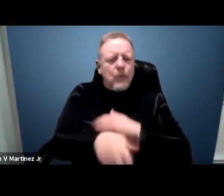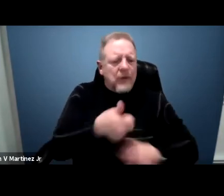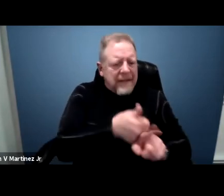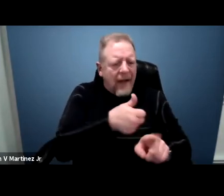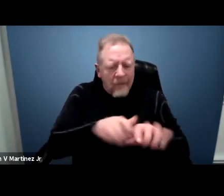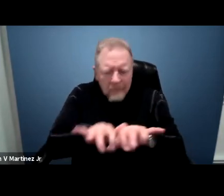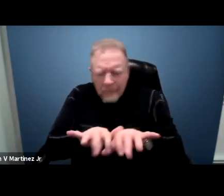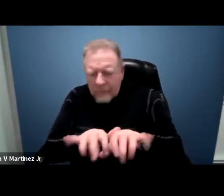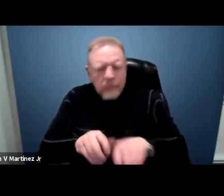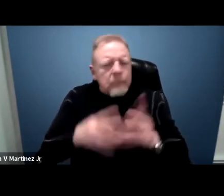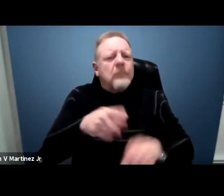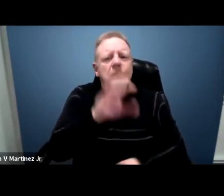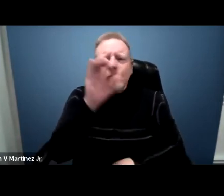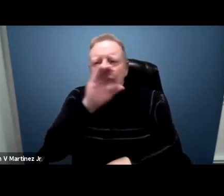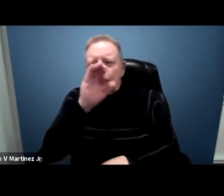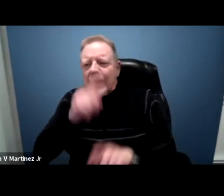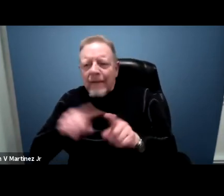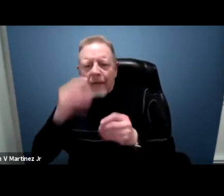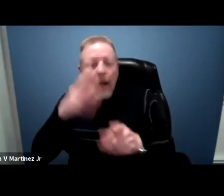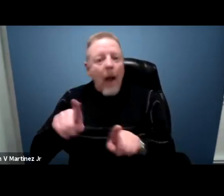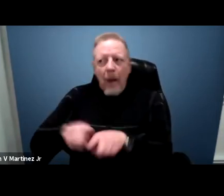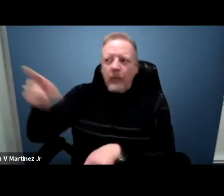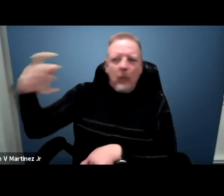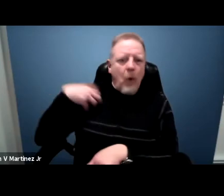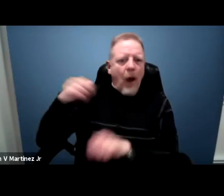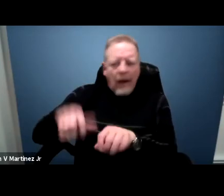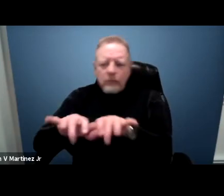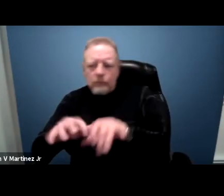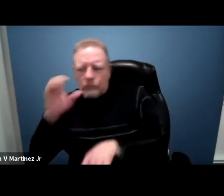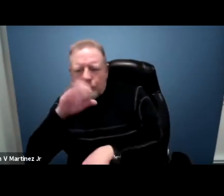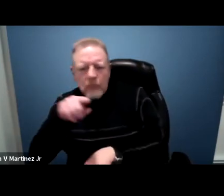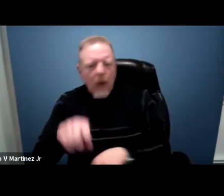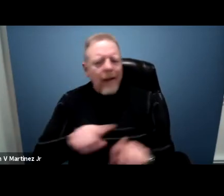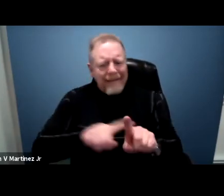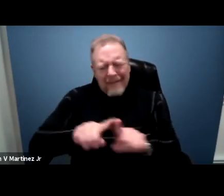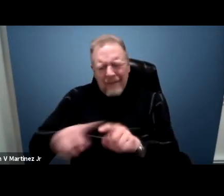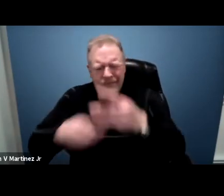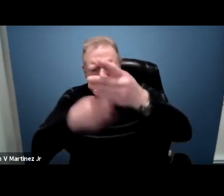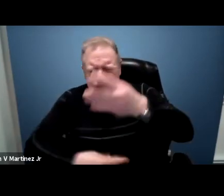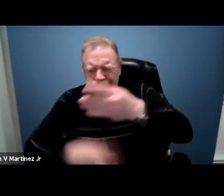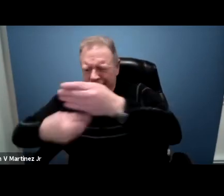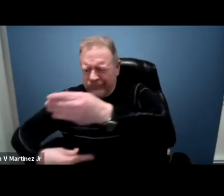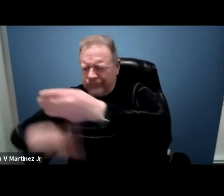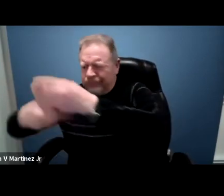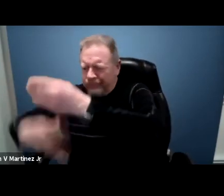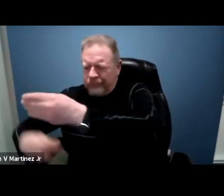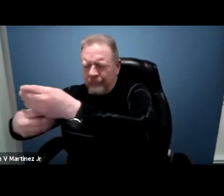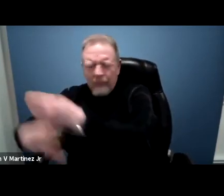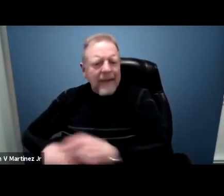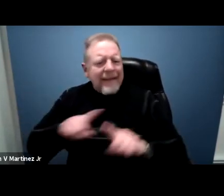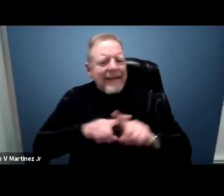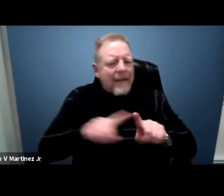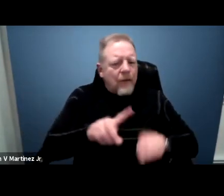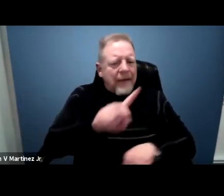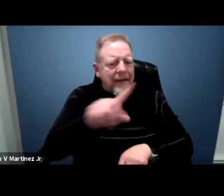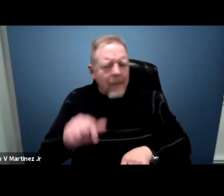more information, and employers can as well. And they have a whole listing of different types of disabilities,